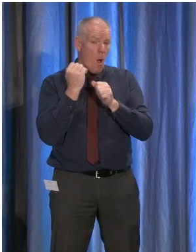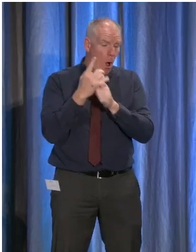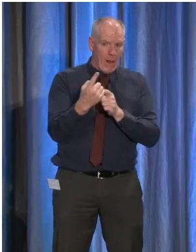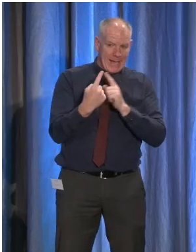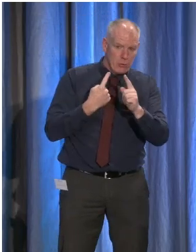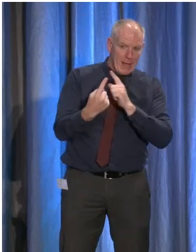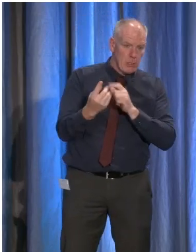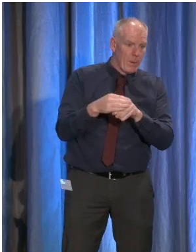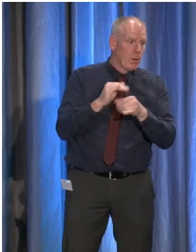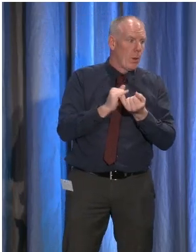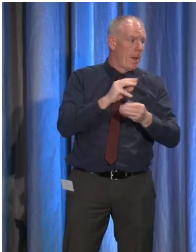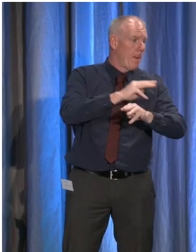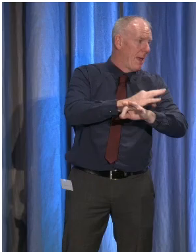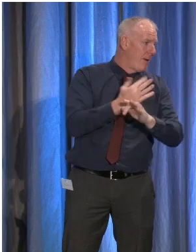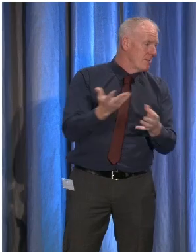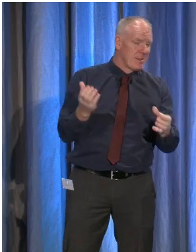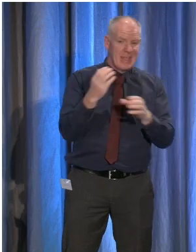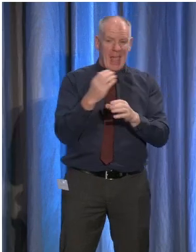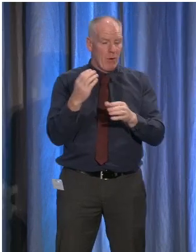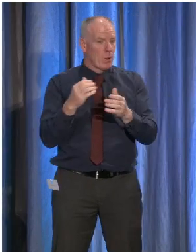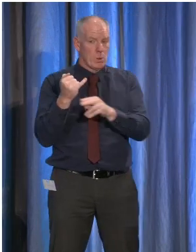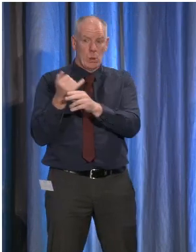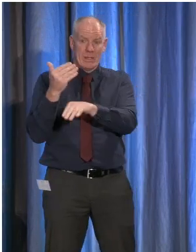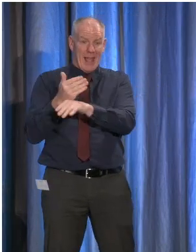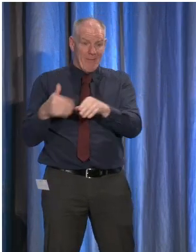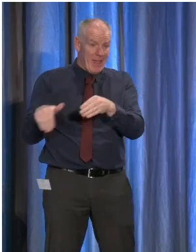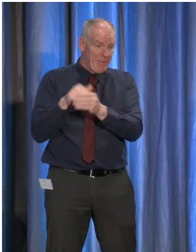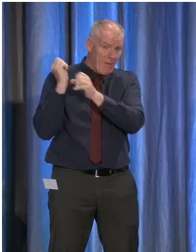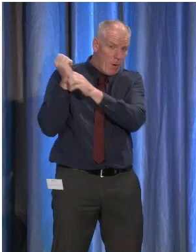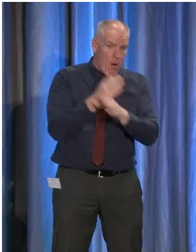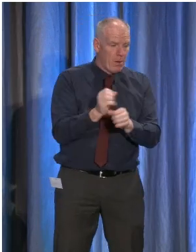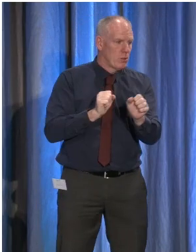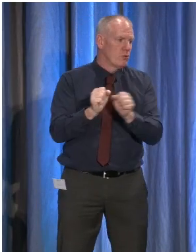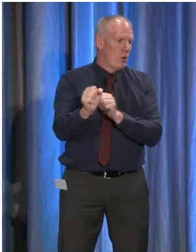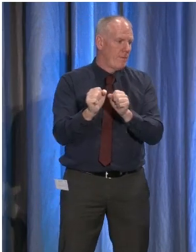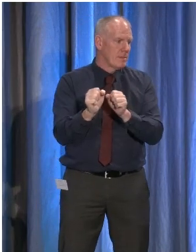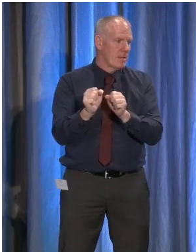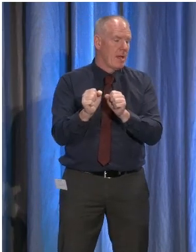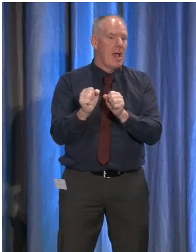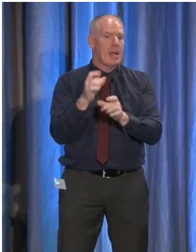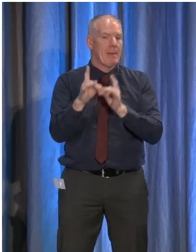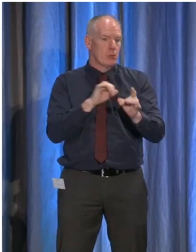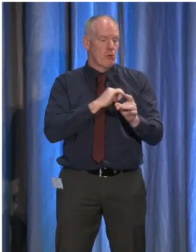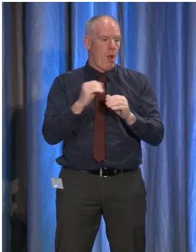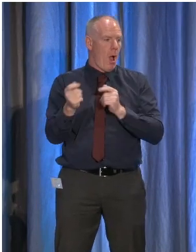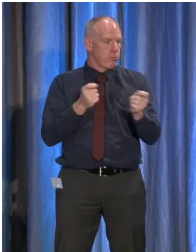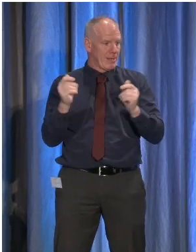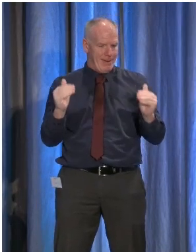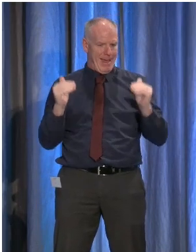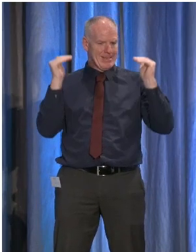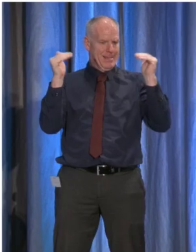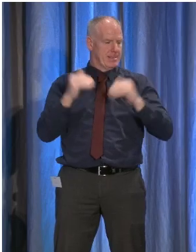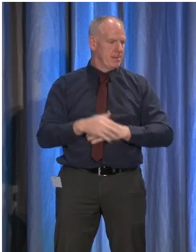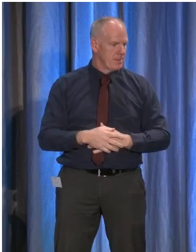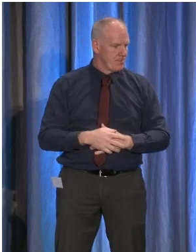interaction with parent carers and school staff across services and operational excellence. But it also